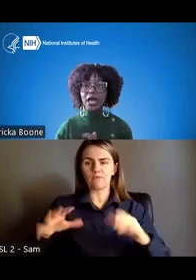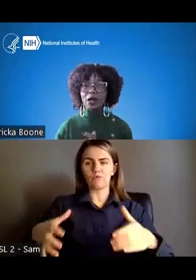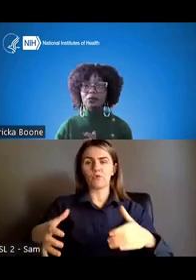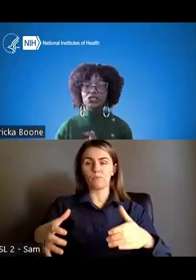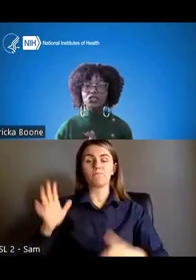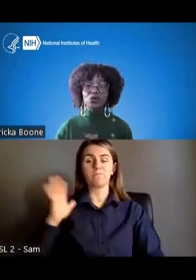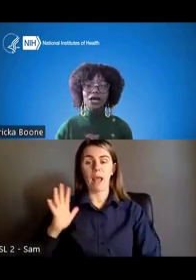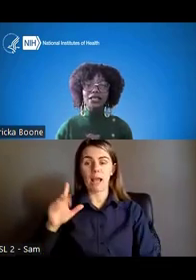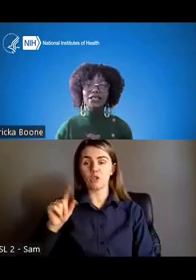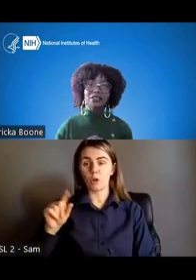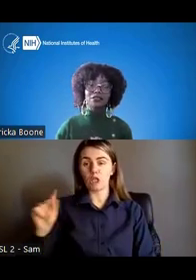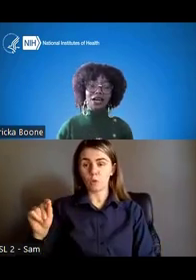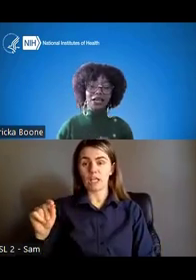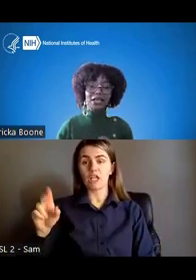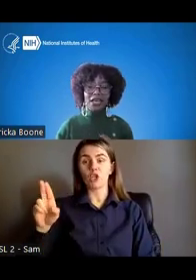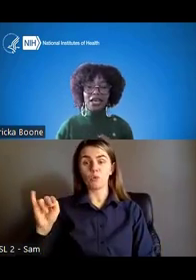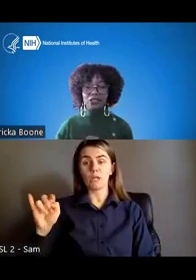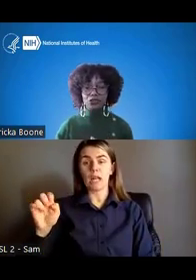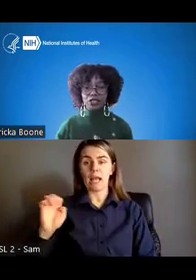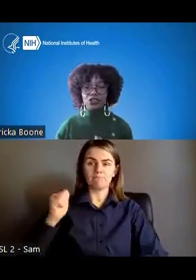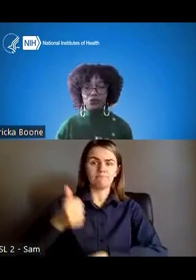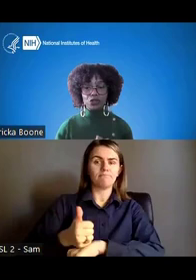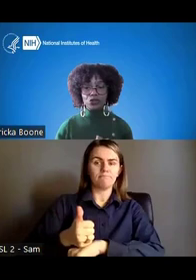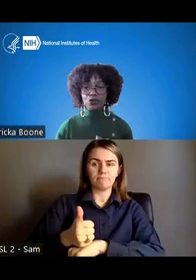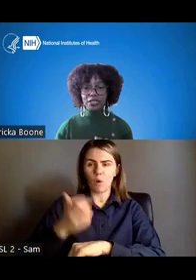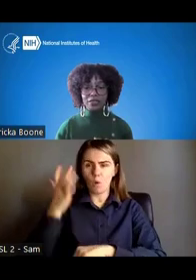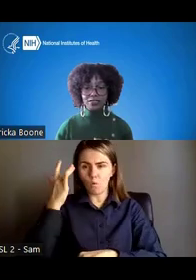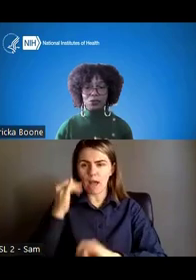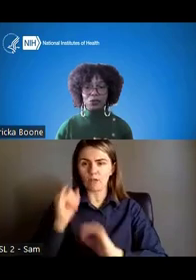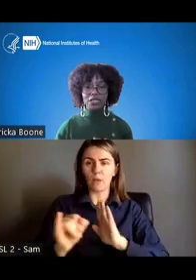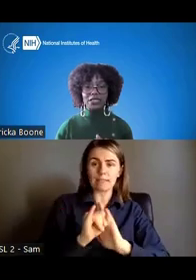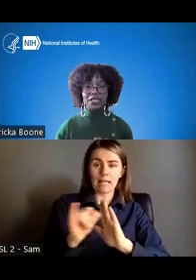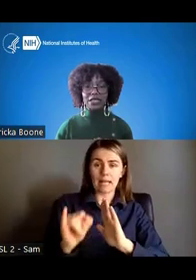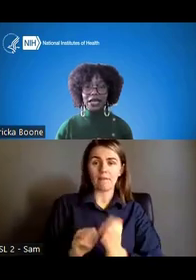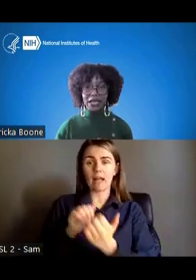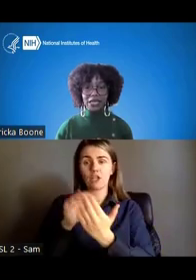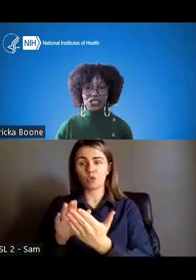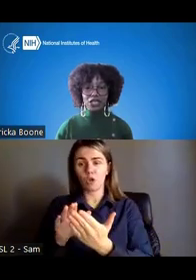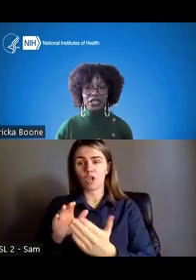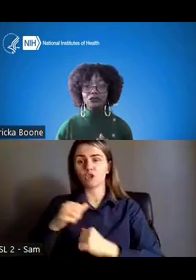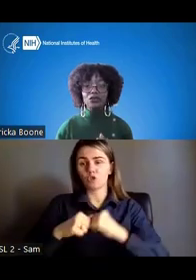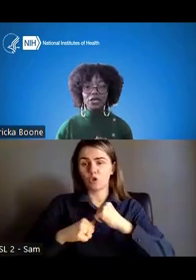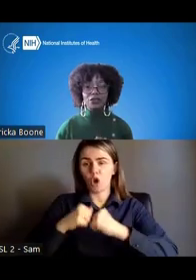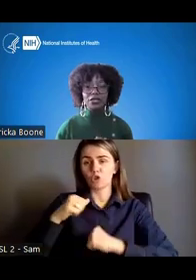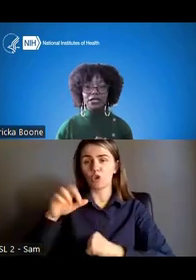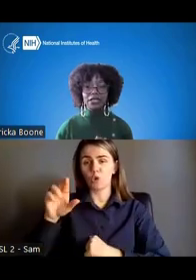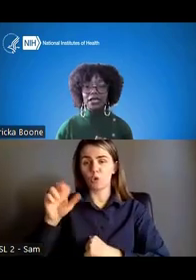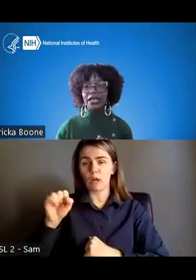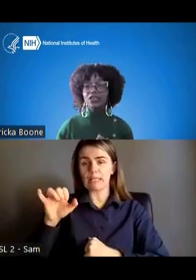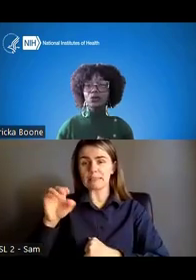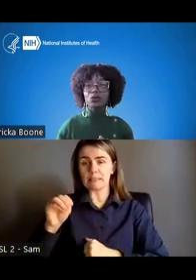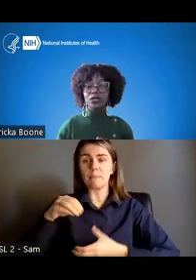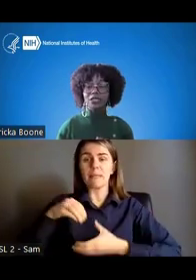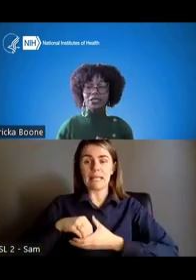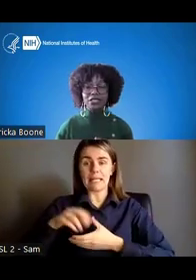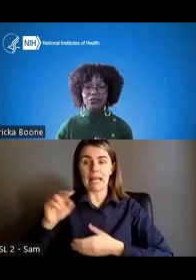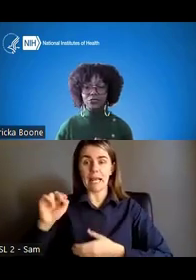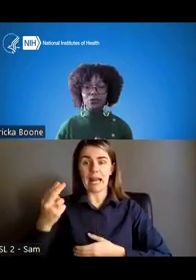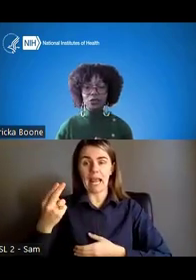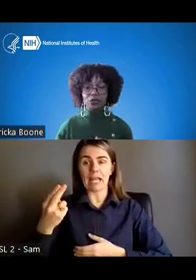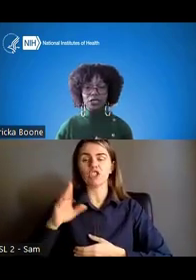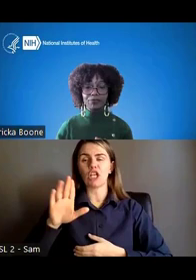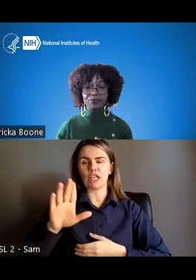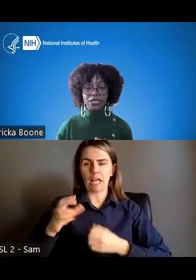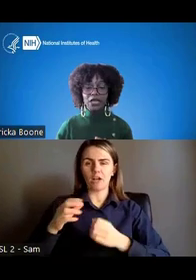was established to identify and address structural racism within the NIH and the greater NIH-supported